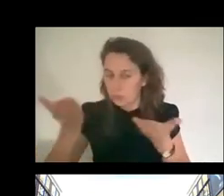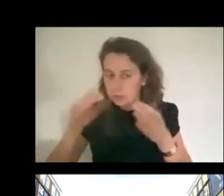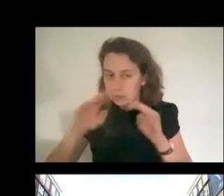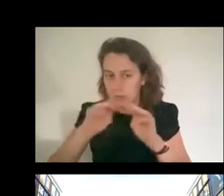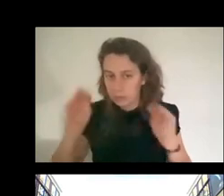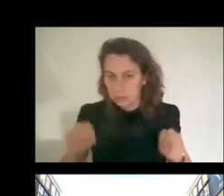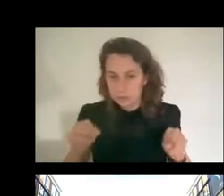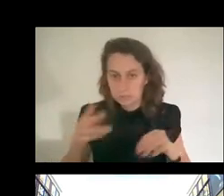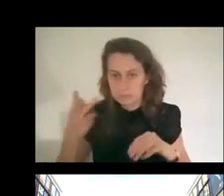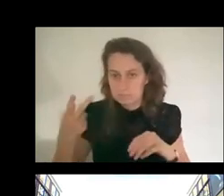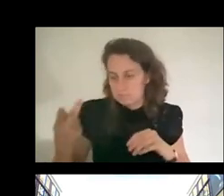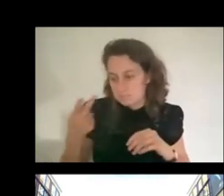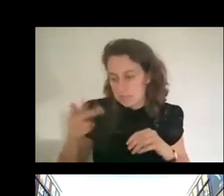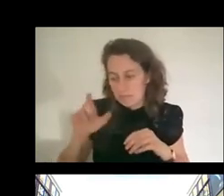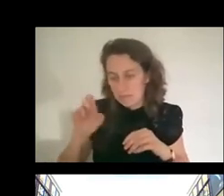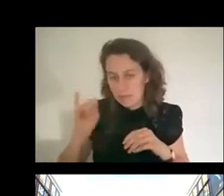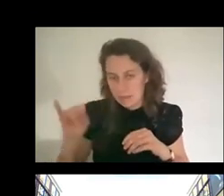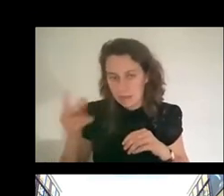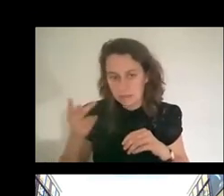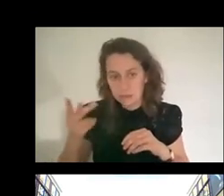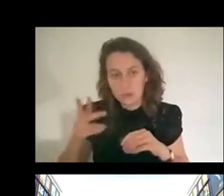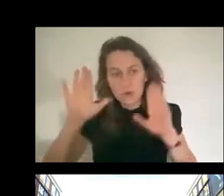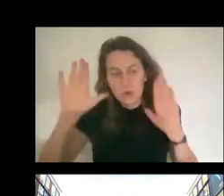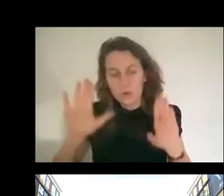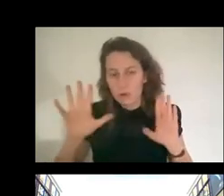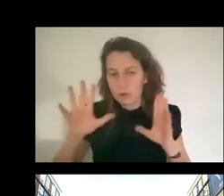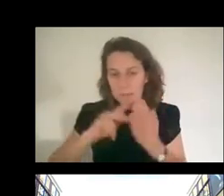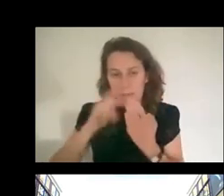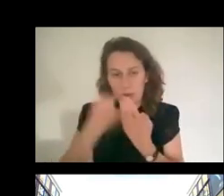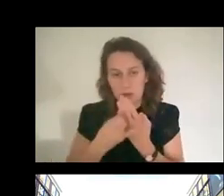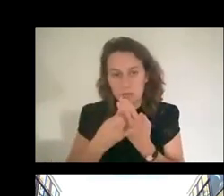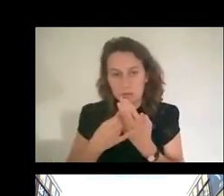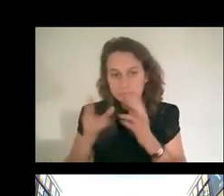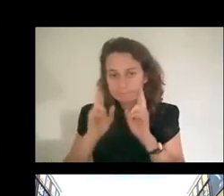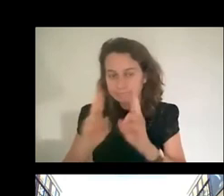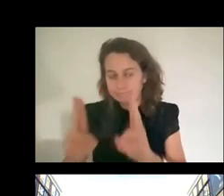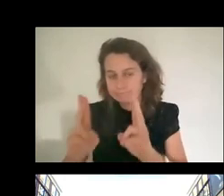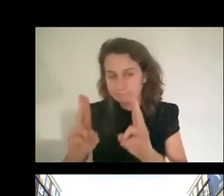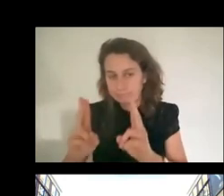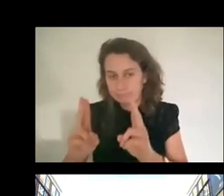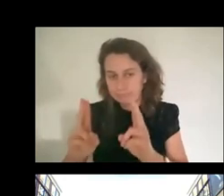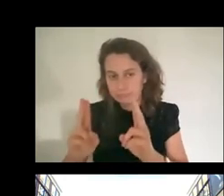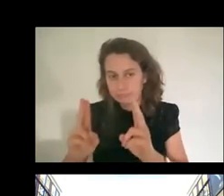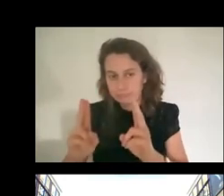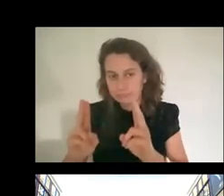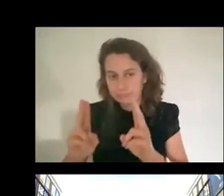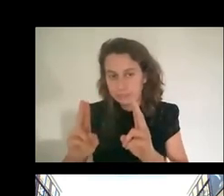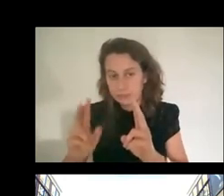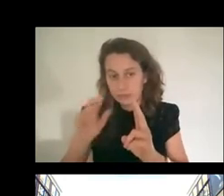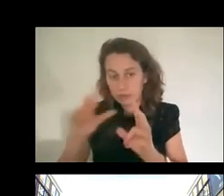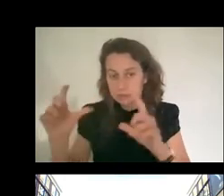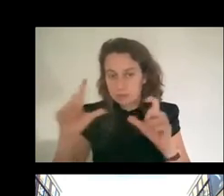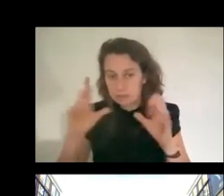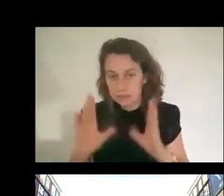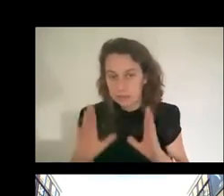I decided this would be such a great project and homage to this photographer, and also to